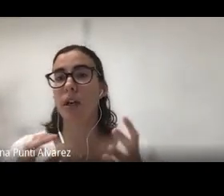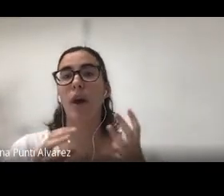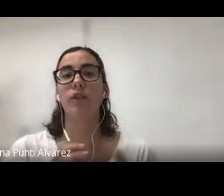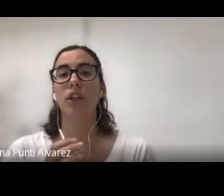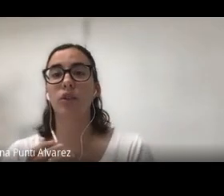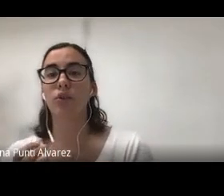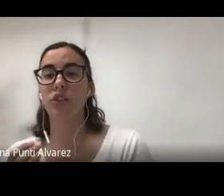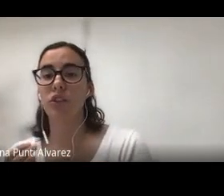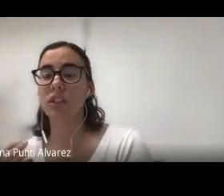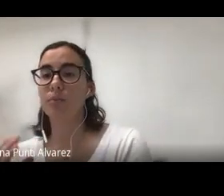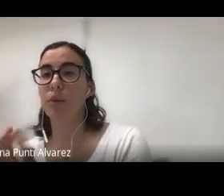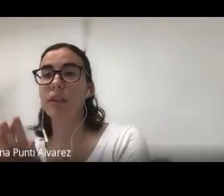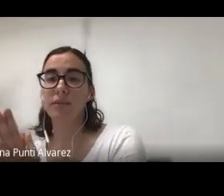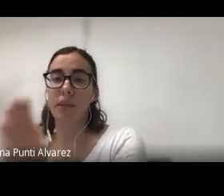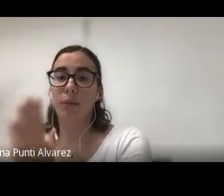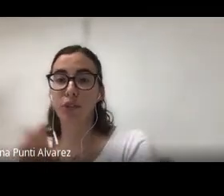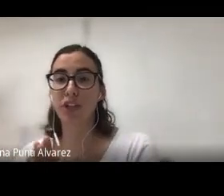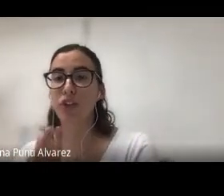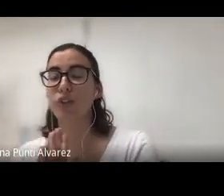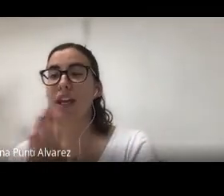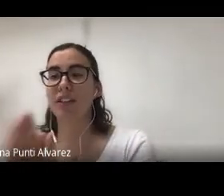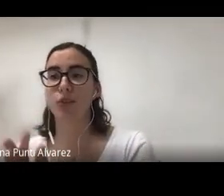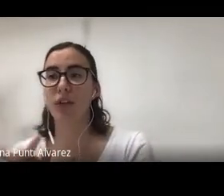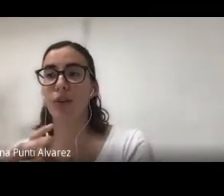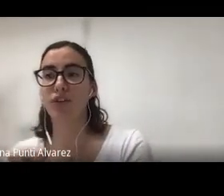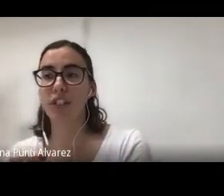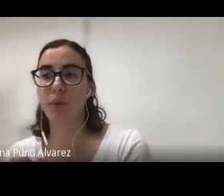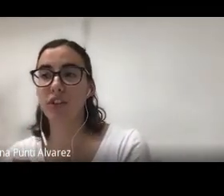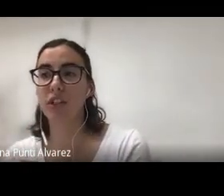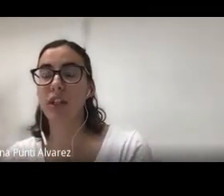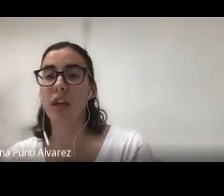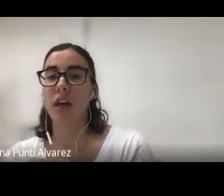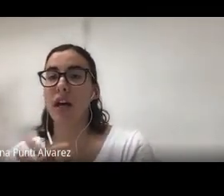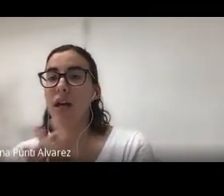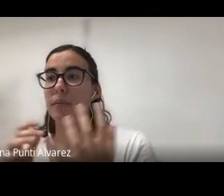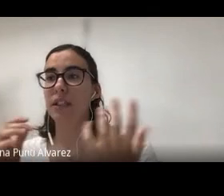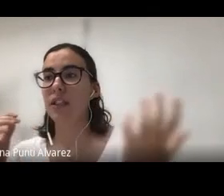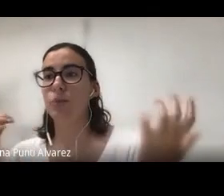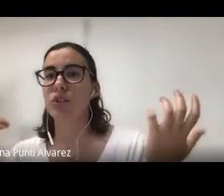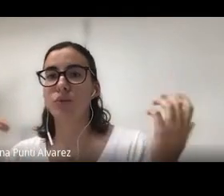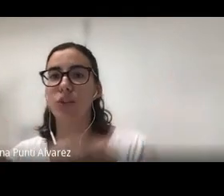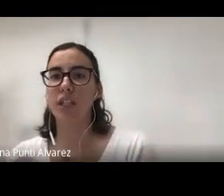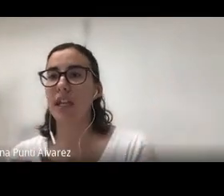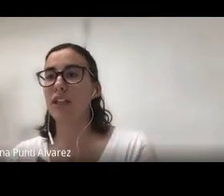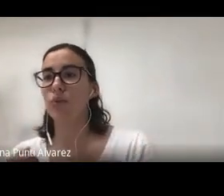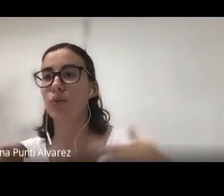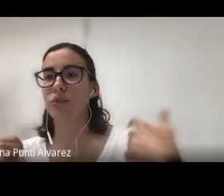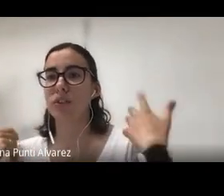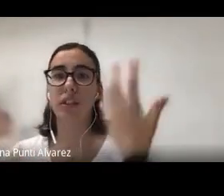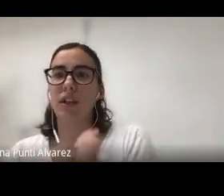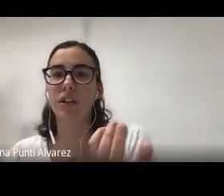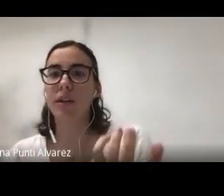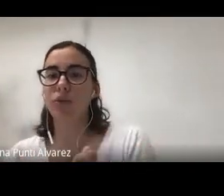Mainly, one of the conclusions is probably the personal growth that I took out of this project. It was really nice